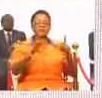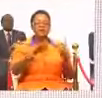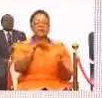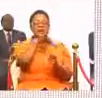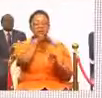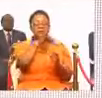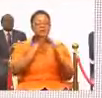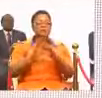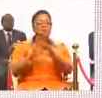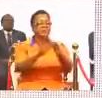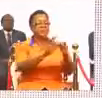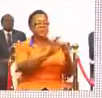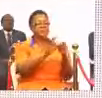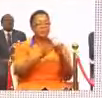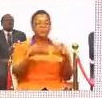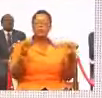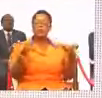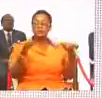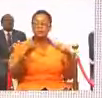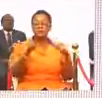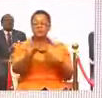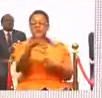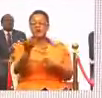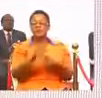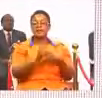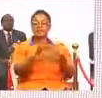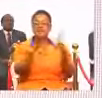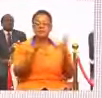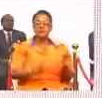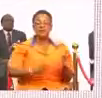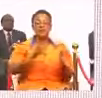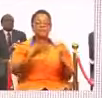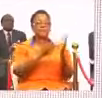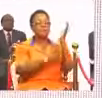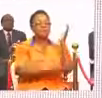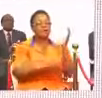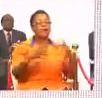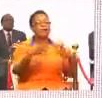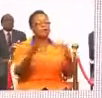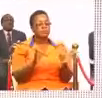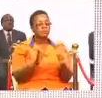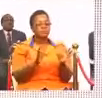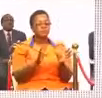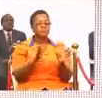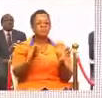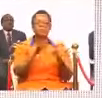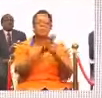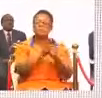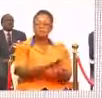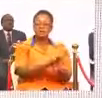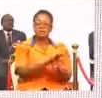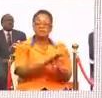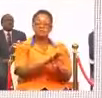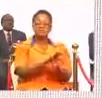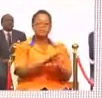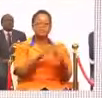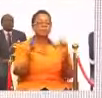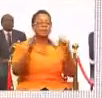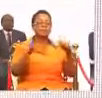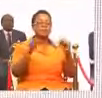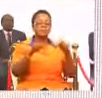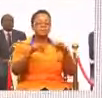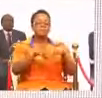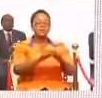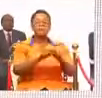bridge that will enable other leaders from the poor community, from the marginalized, to be able to take